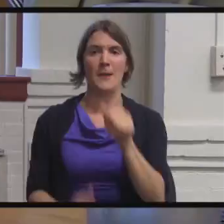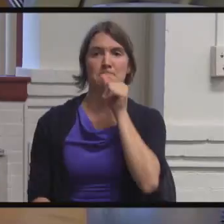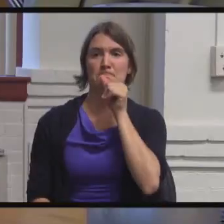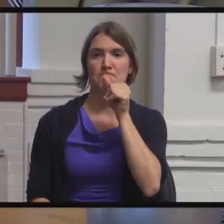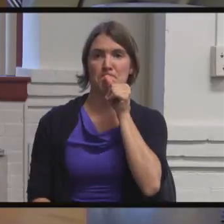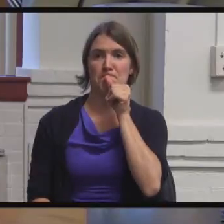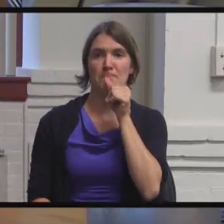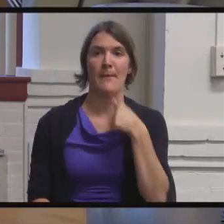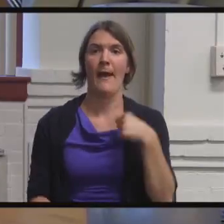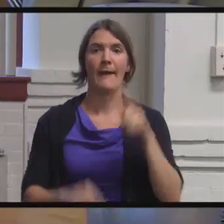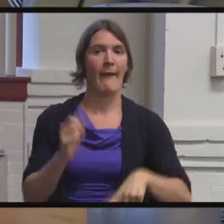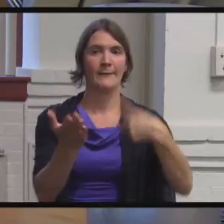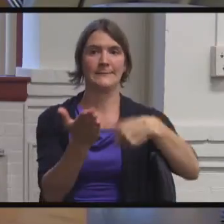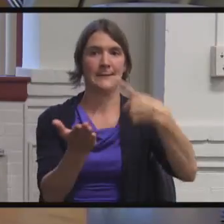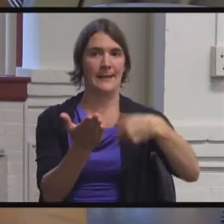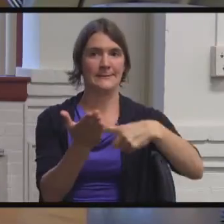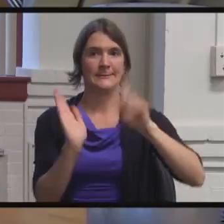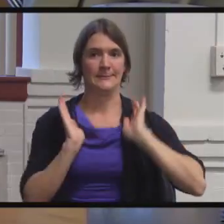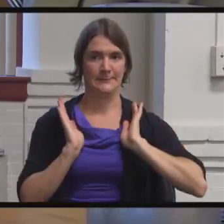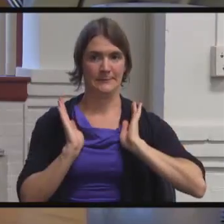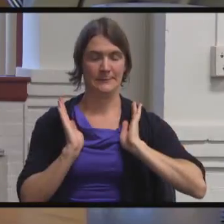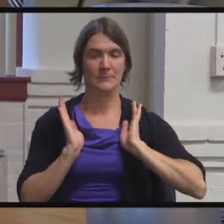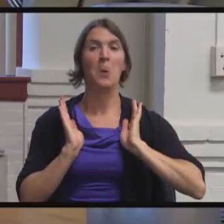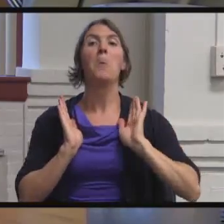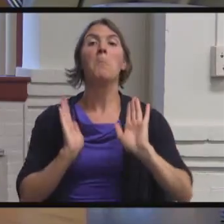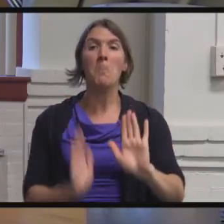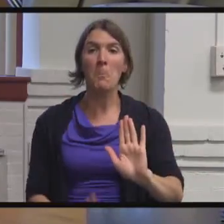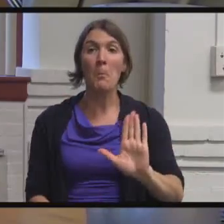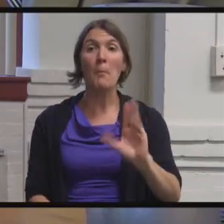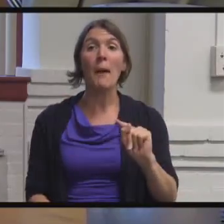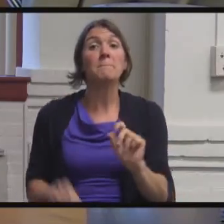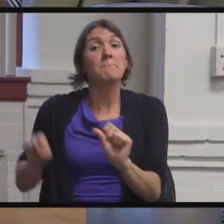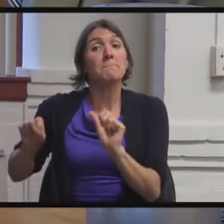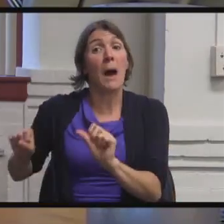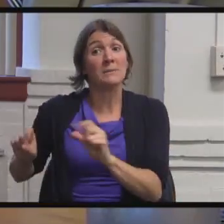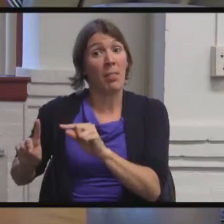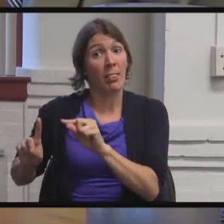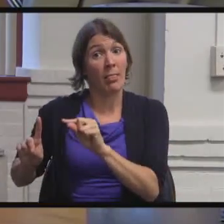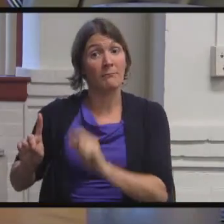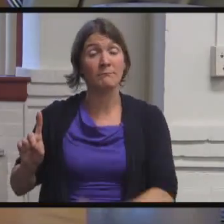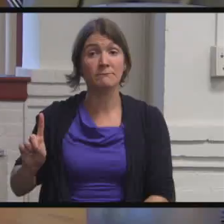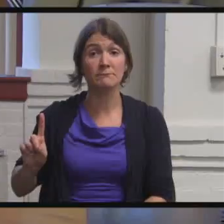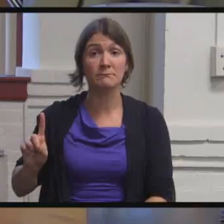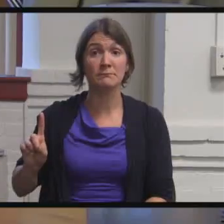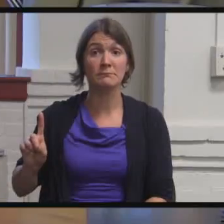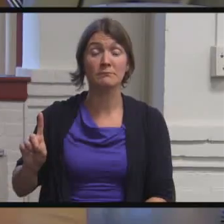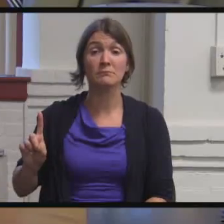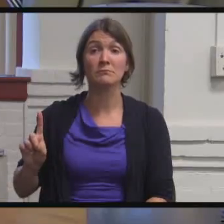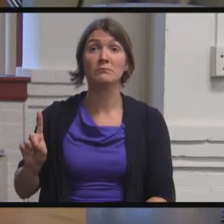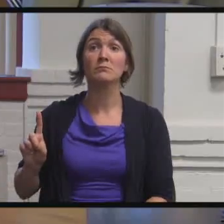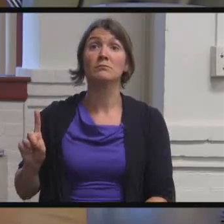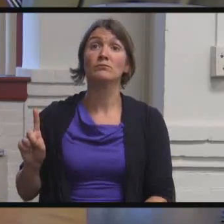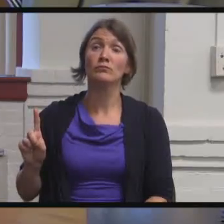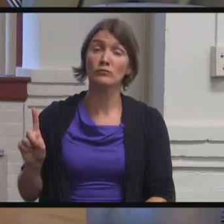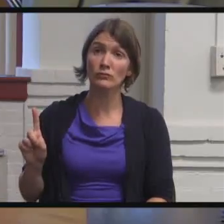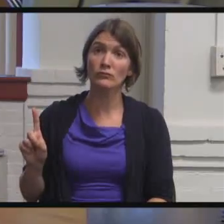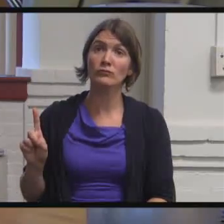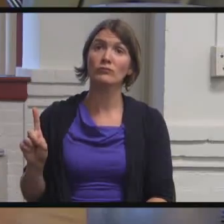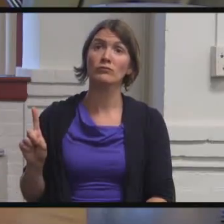agreement that doesn't allow us to talk about that property. But we've had some very